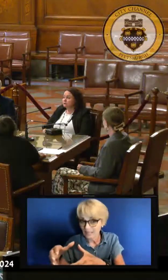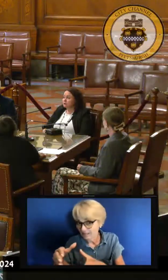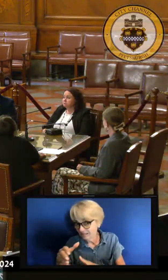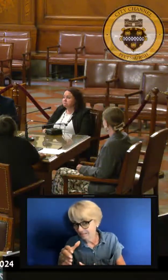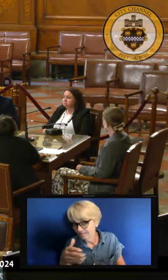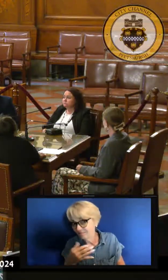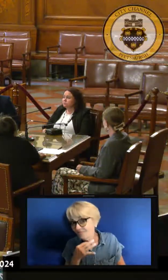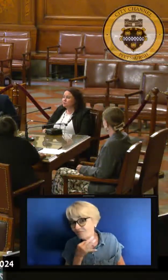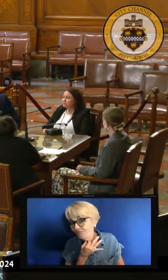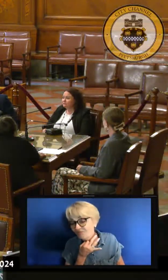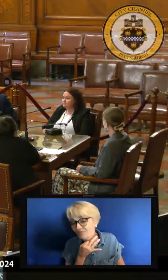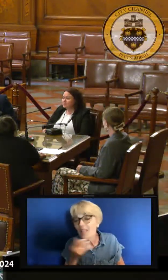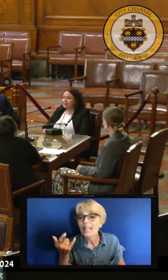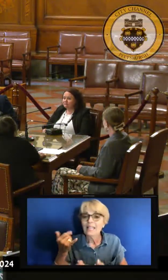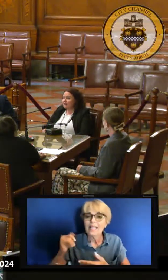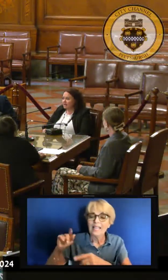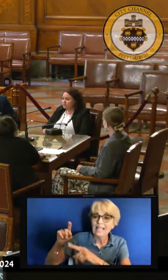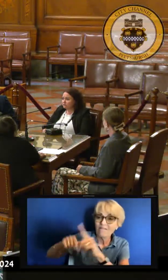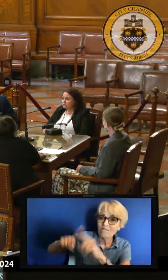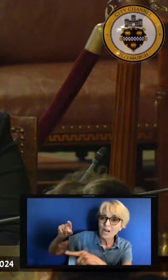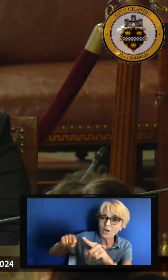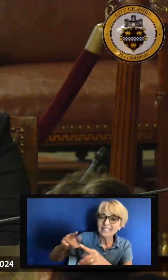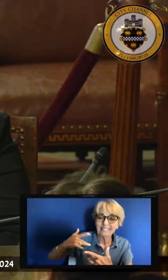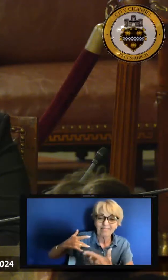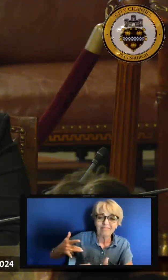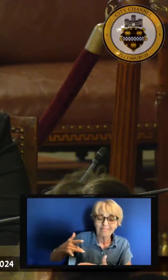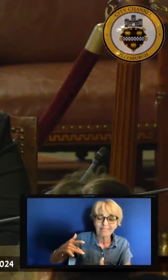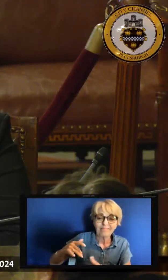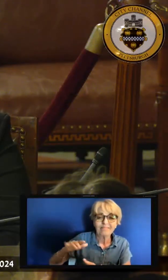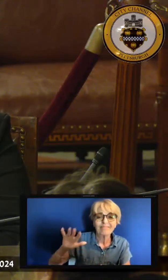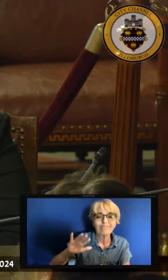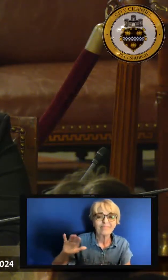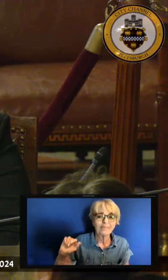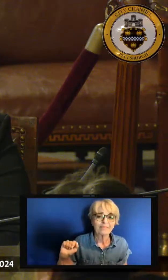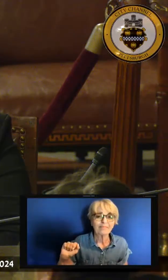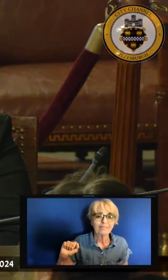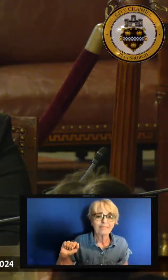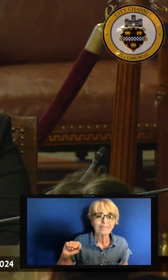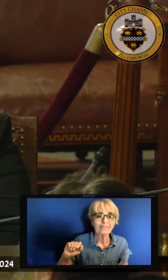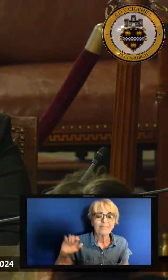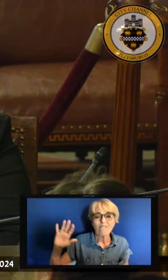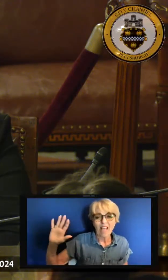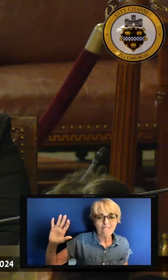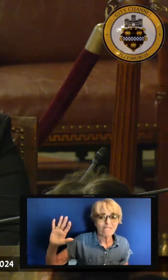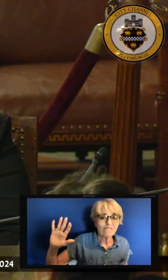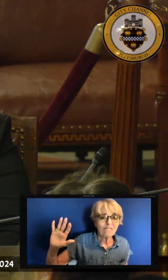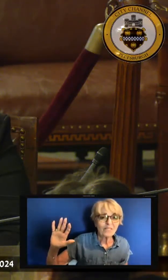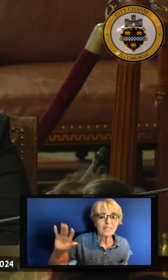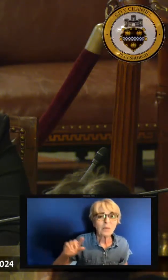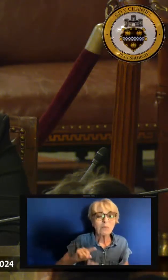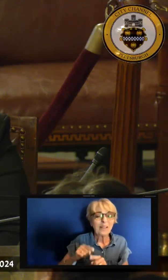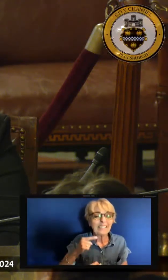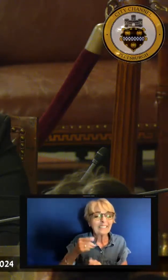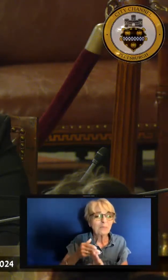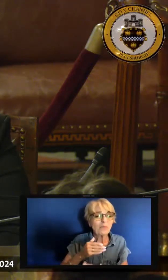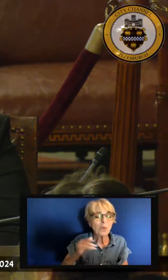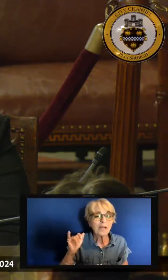Okay. Usually about 5. Okay. But as I mentioned before, if it's a